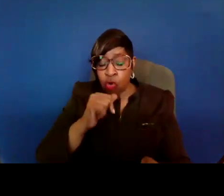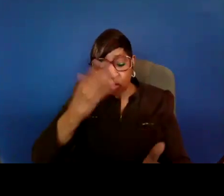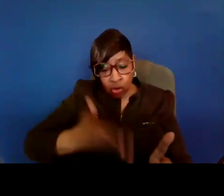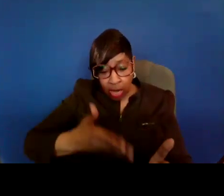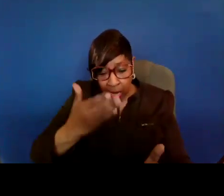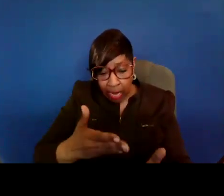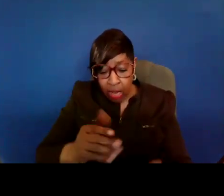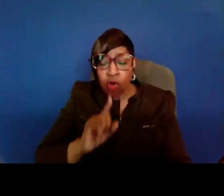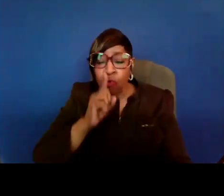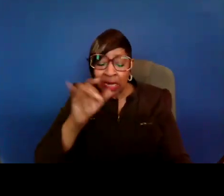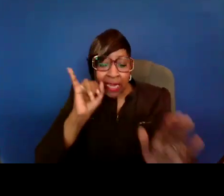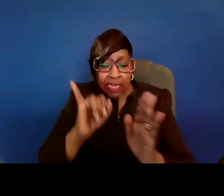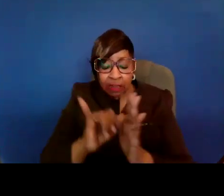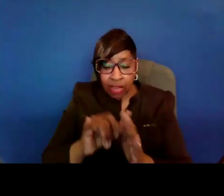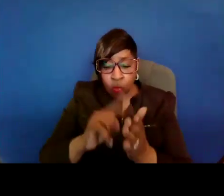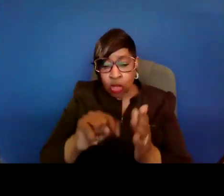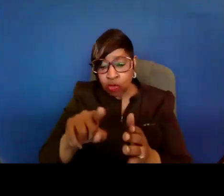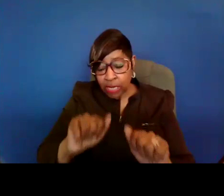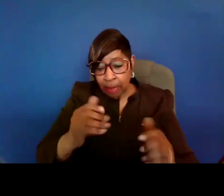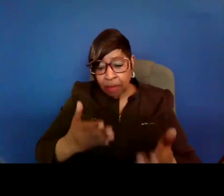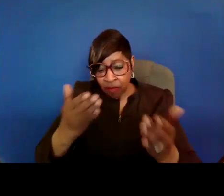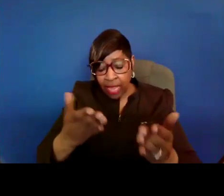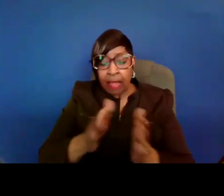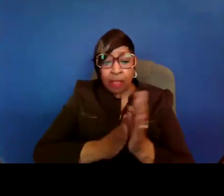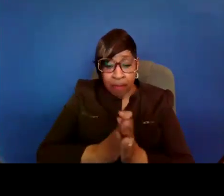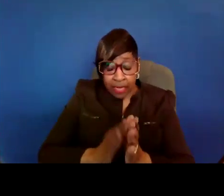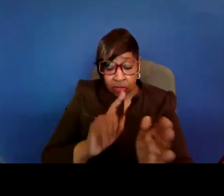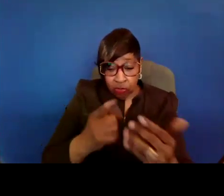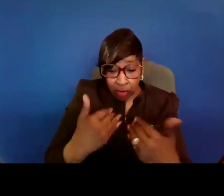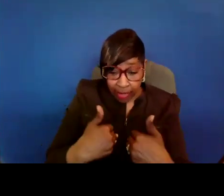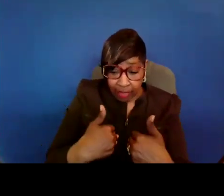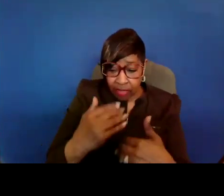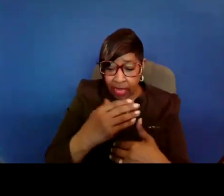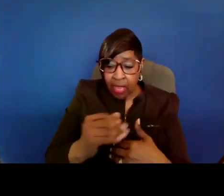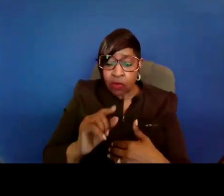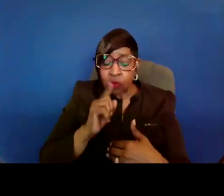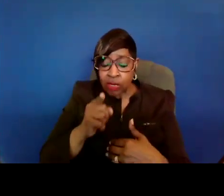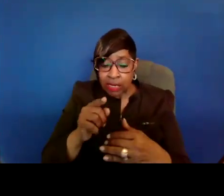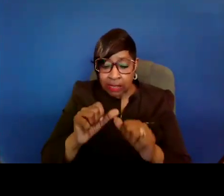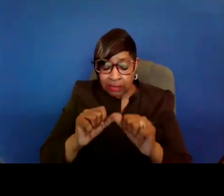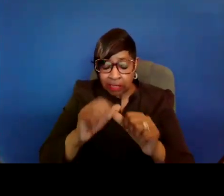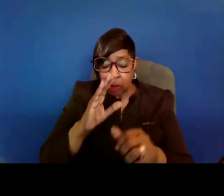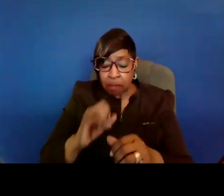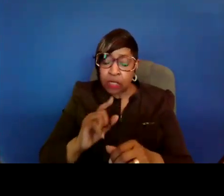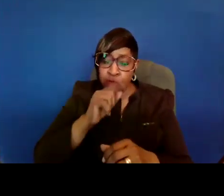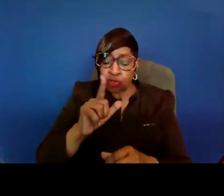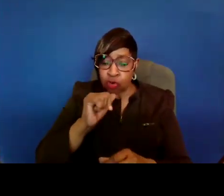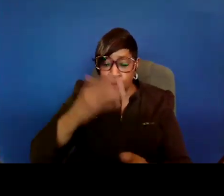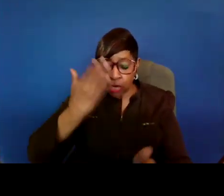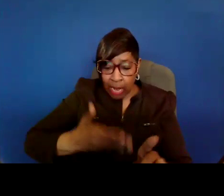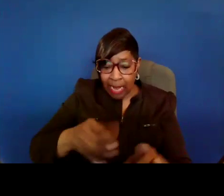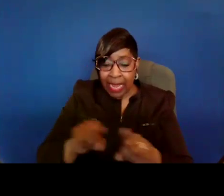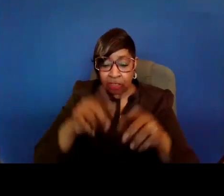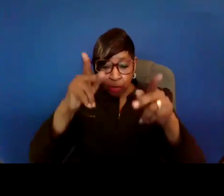really identifying what you can provide, the passion you have behind that. So really keeping true to who you are as a person